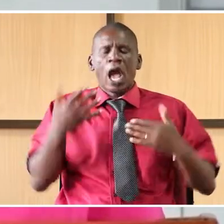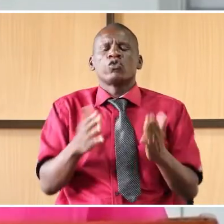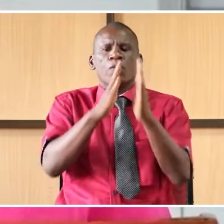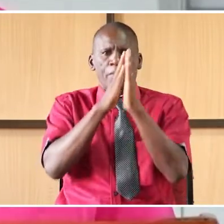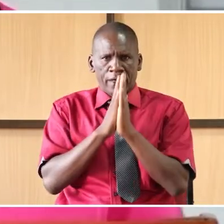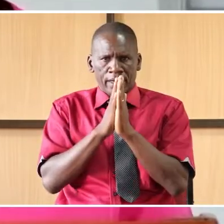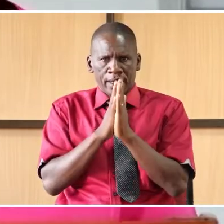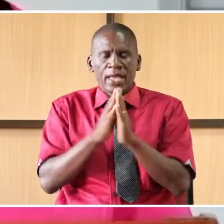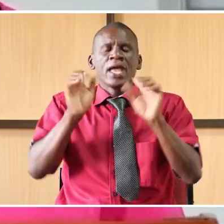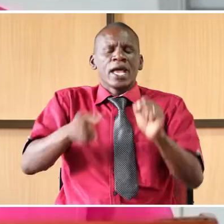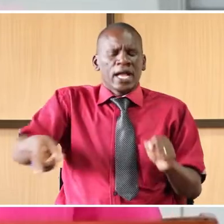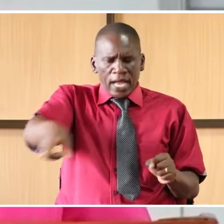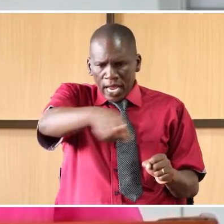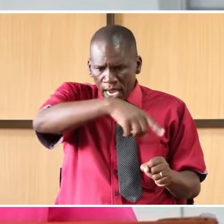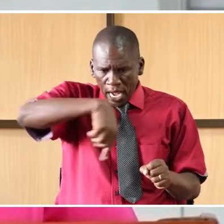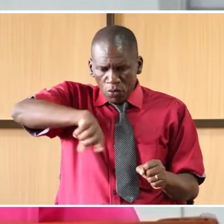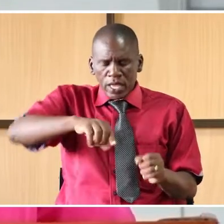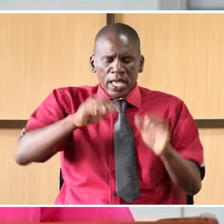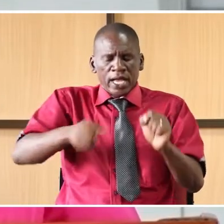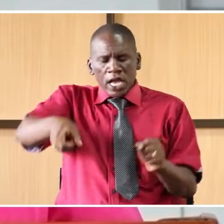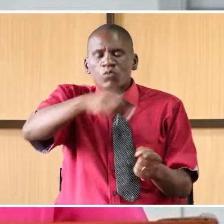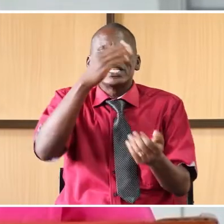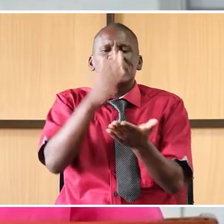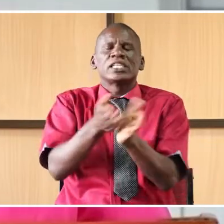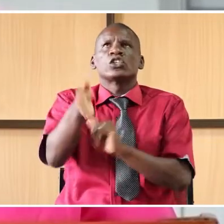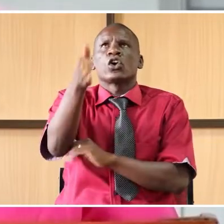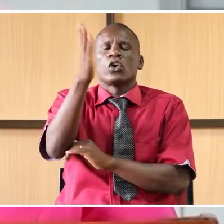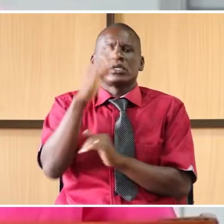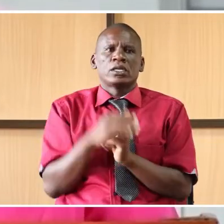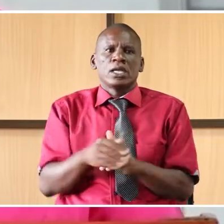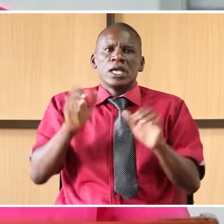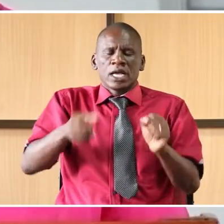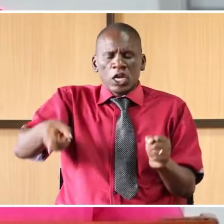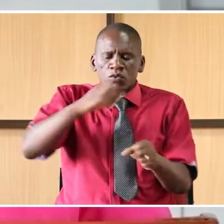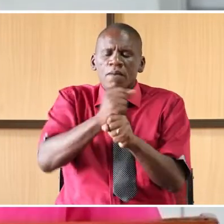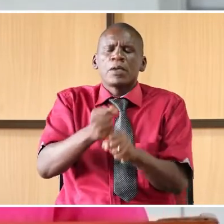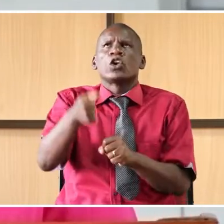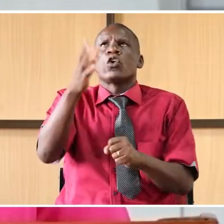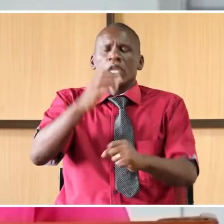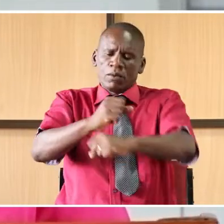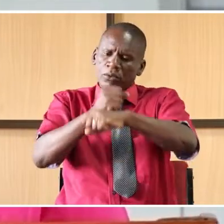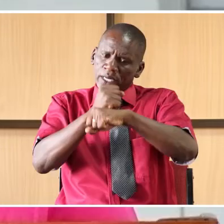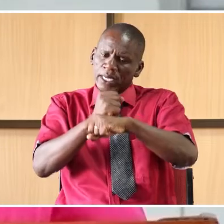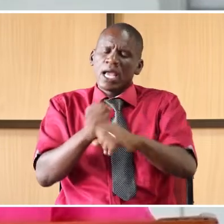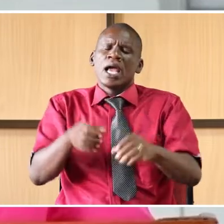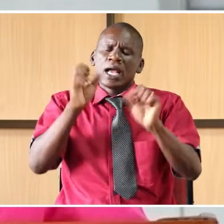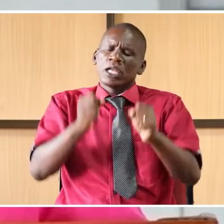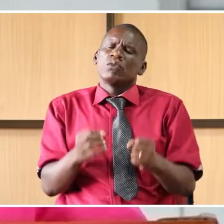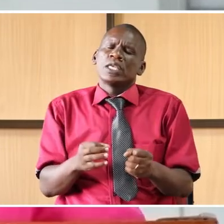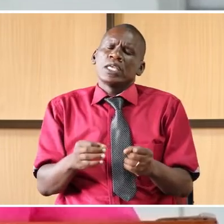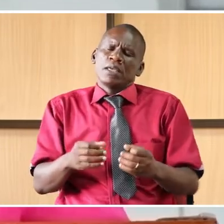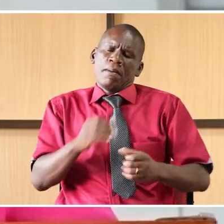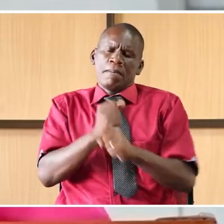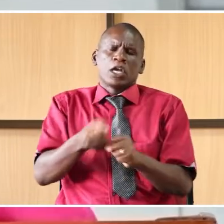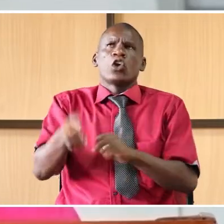to pray. Can we trust God? Can we make Him our refuge? Can we make